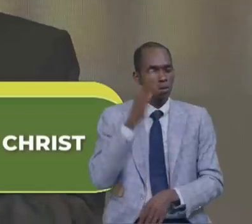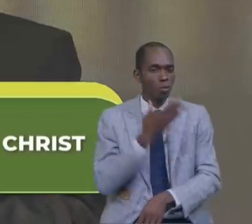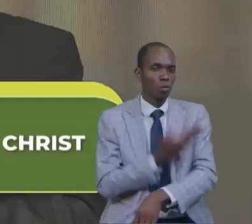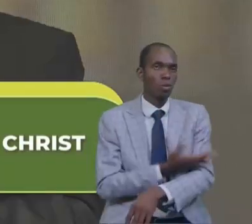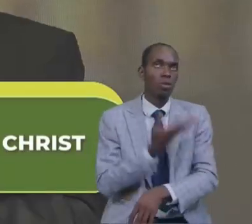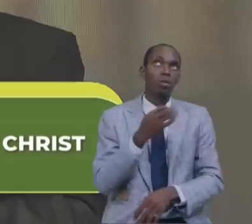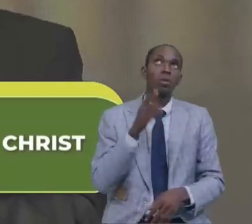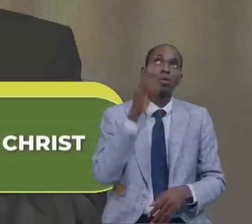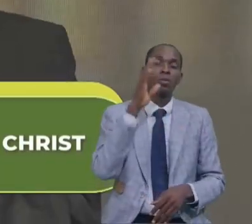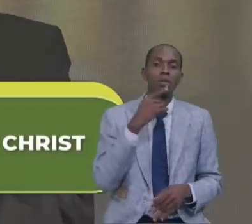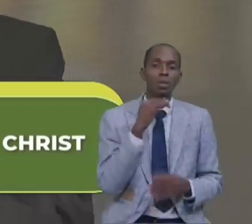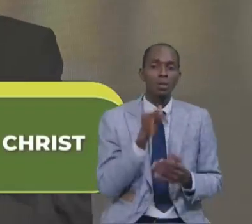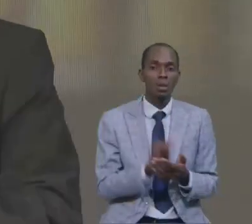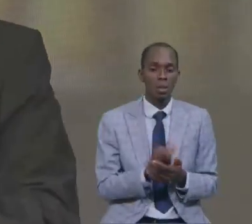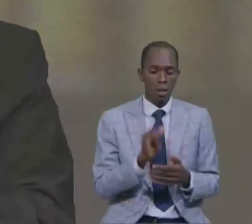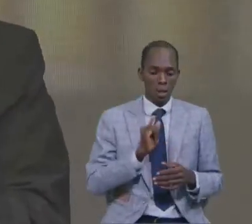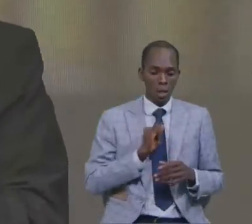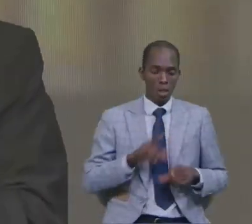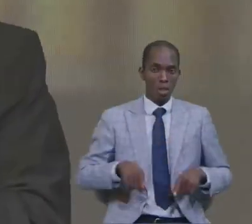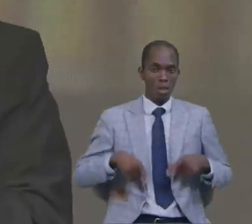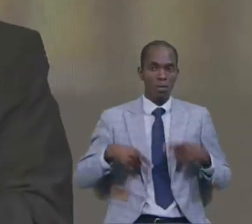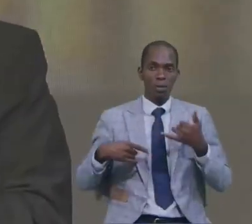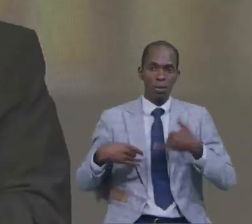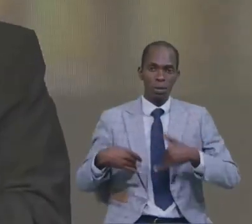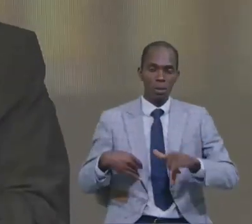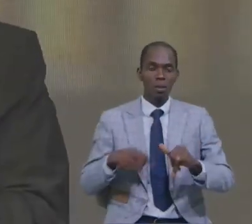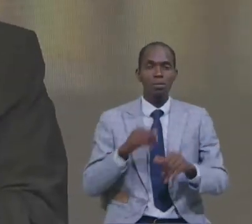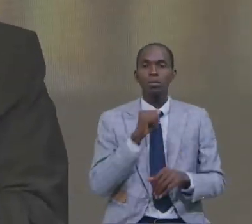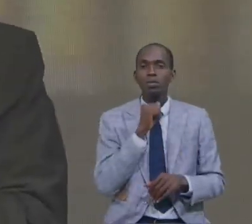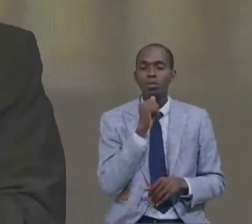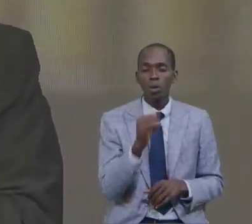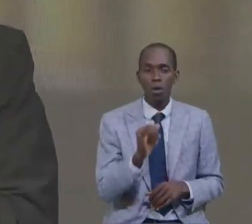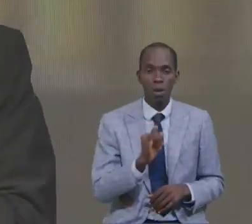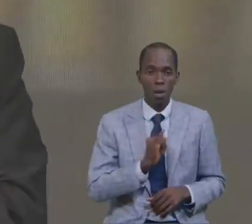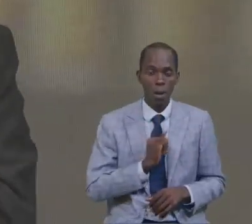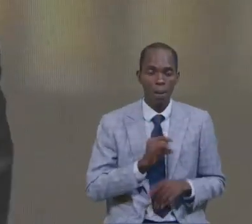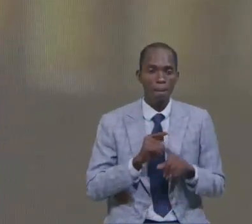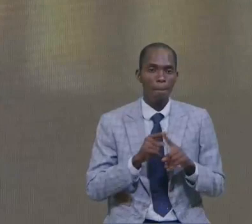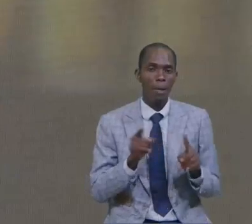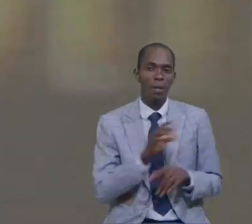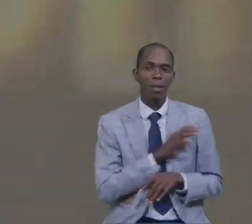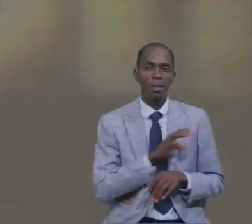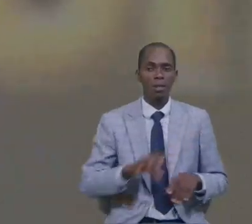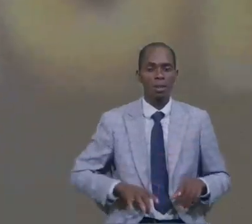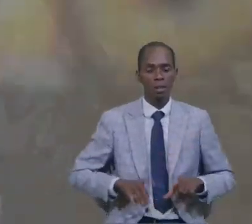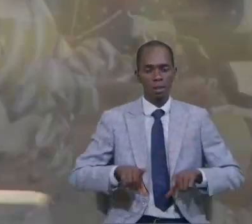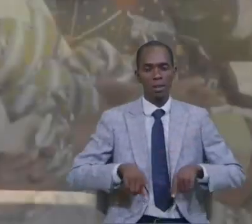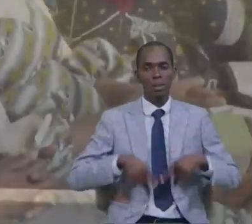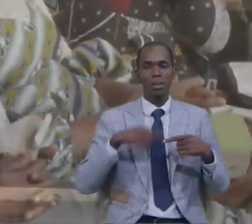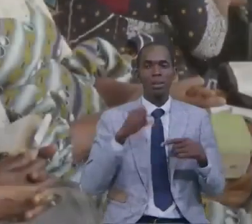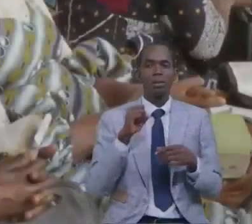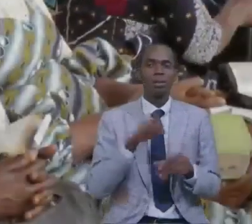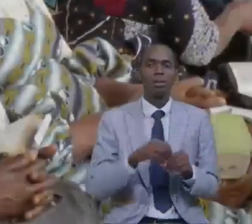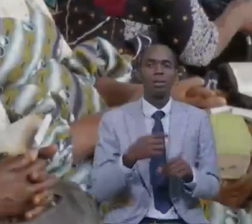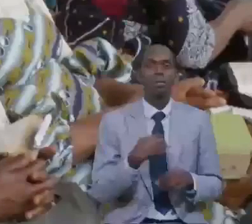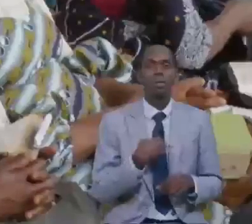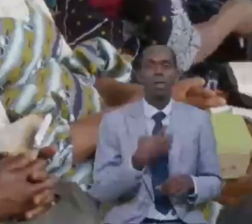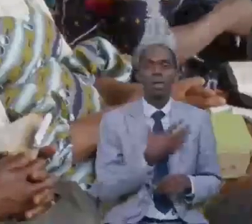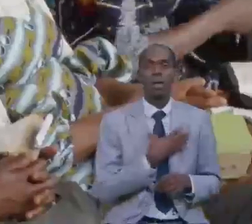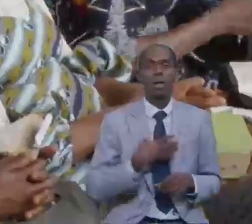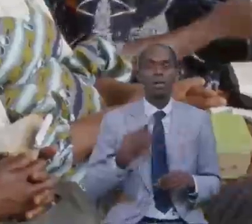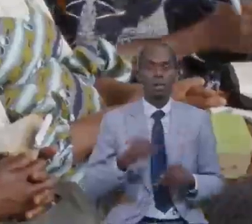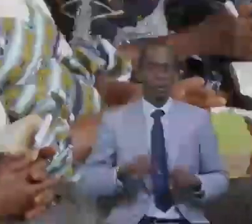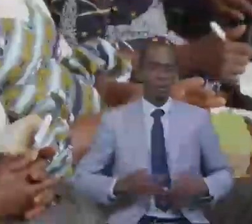in me. And the life which I now live in the flesh, not when we get to heaven,